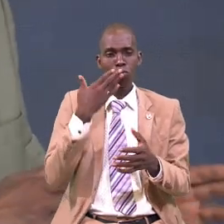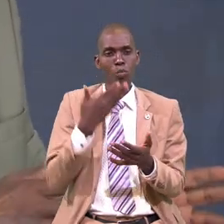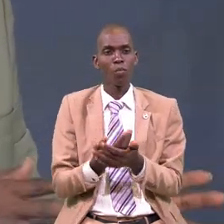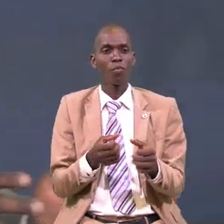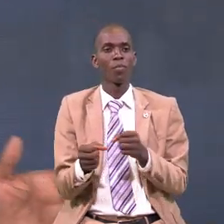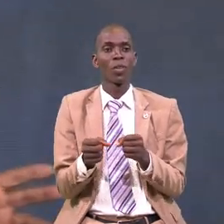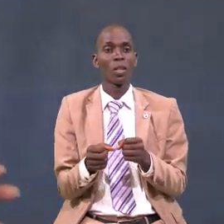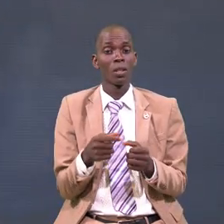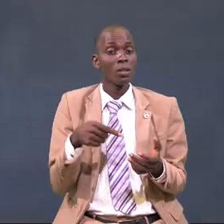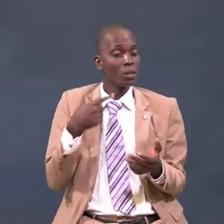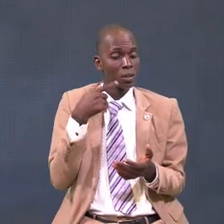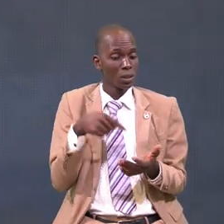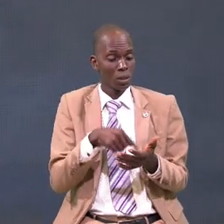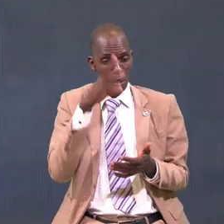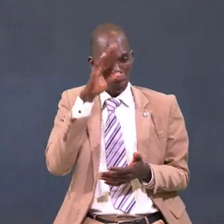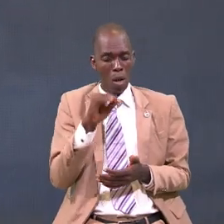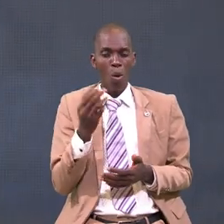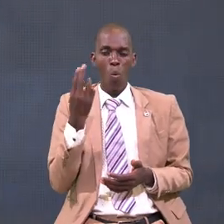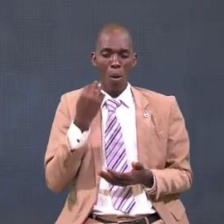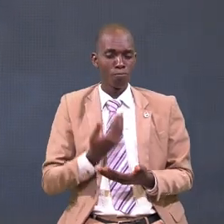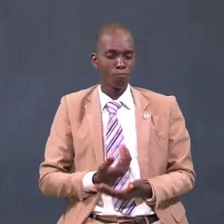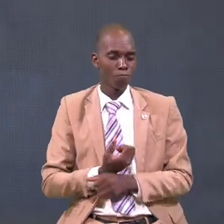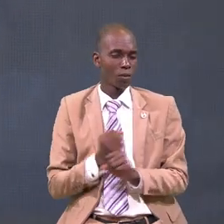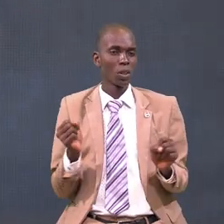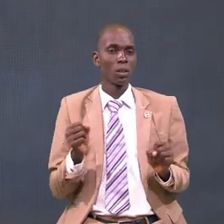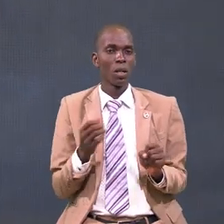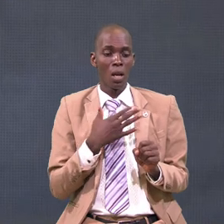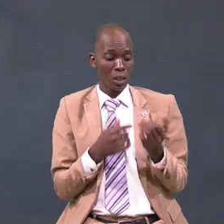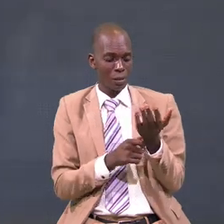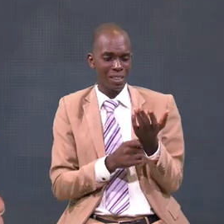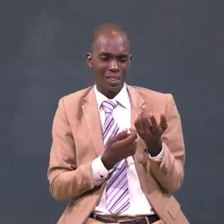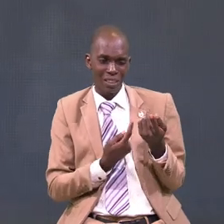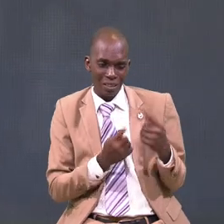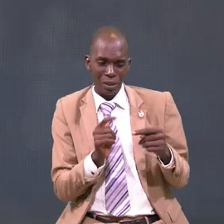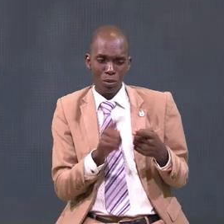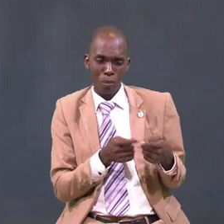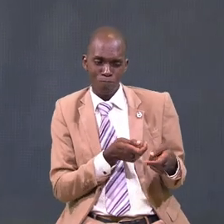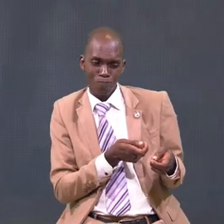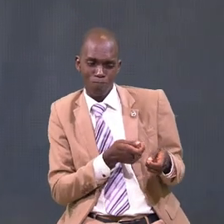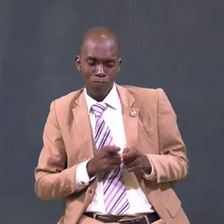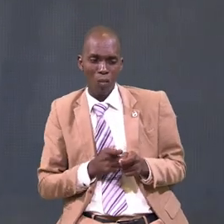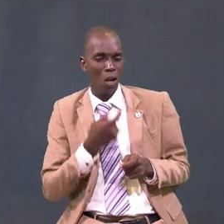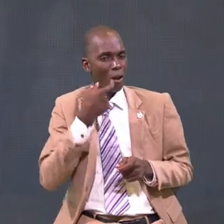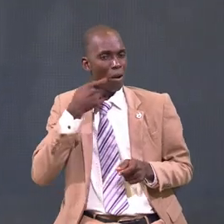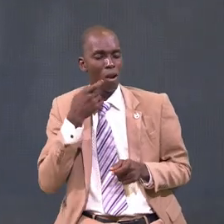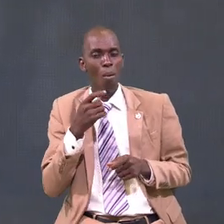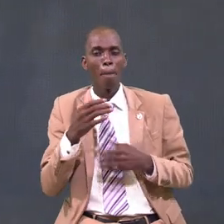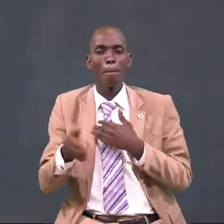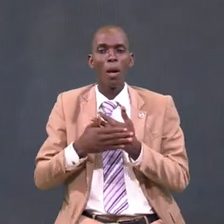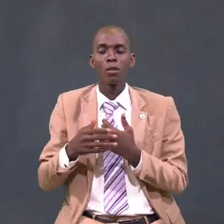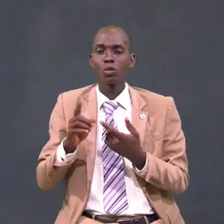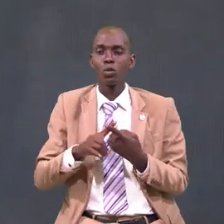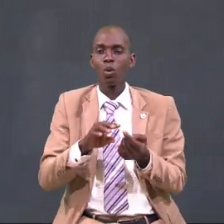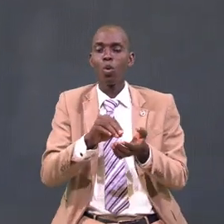was born again. And the flesh tried to pull him back to where he was.